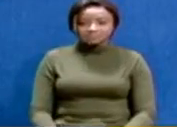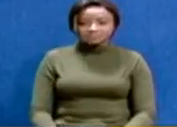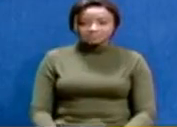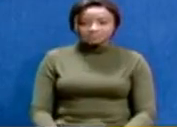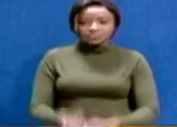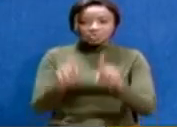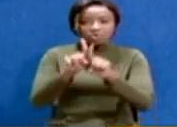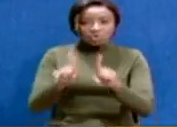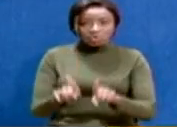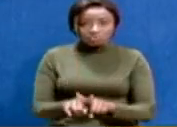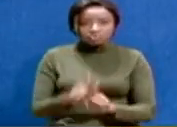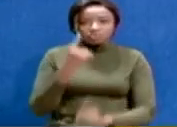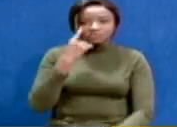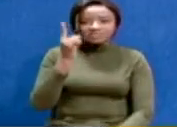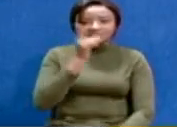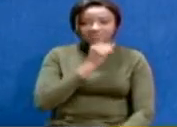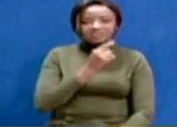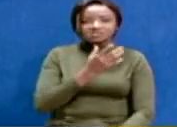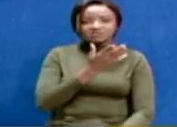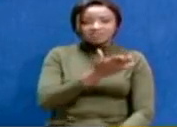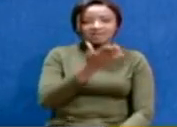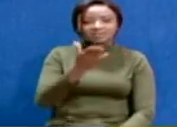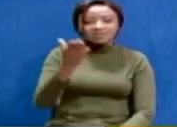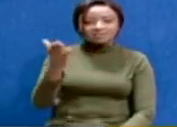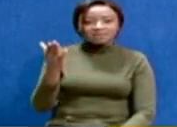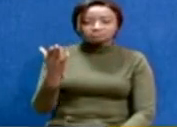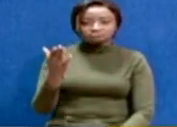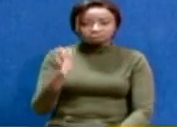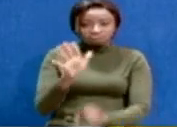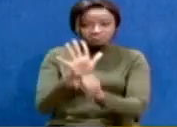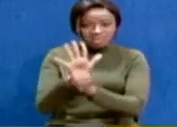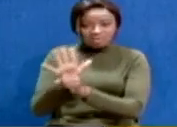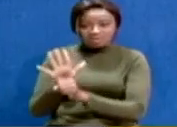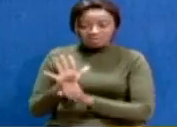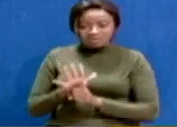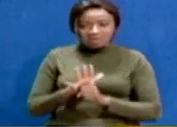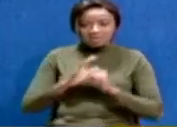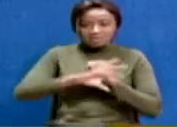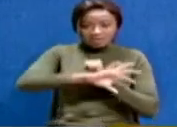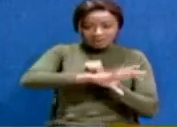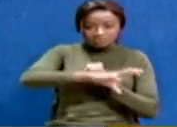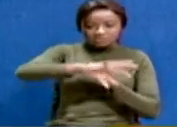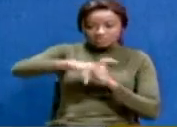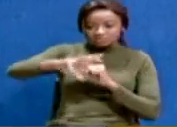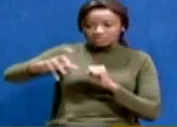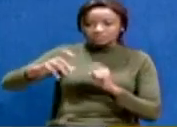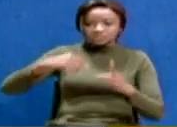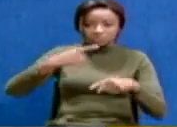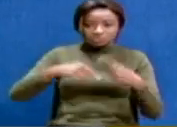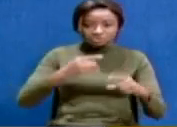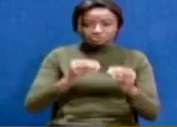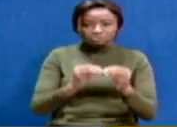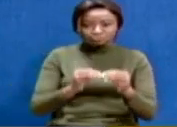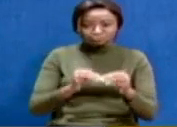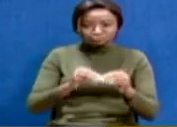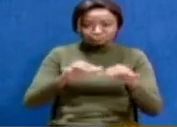And we're also seeing increasingly more and more of our counties joining the ranks